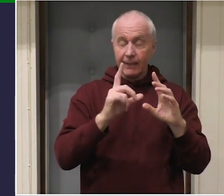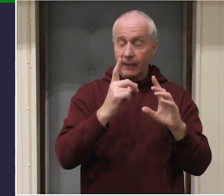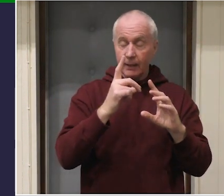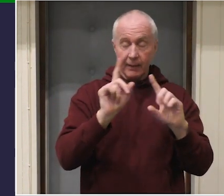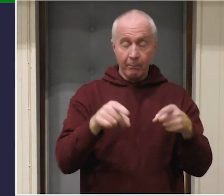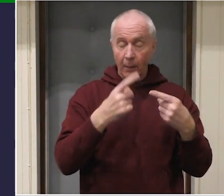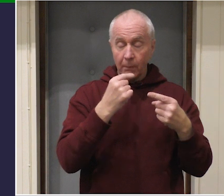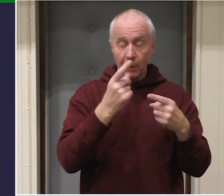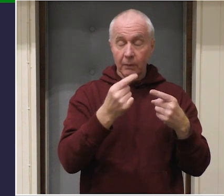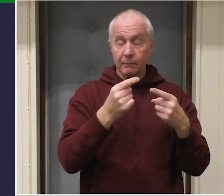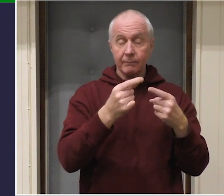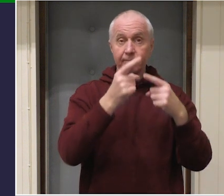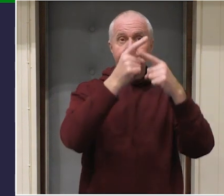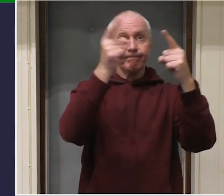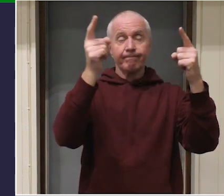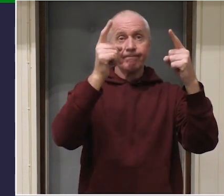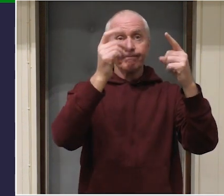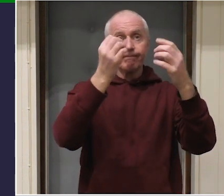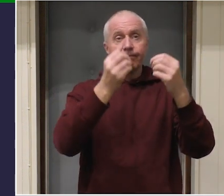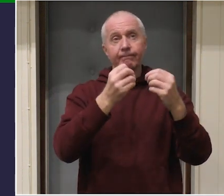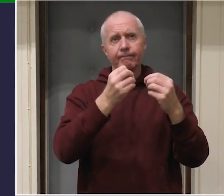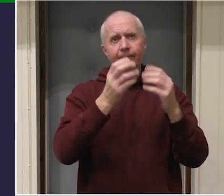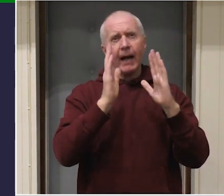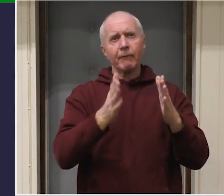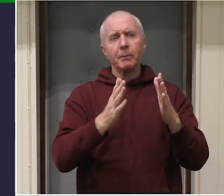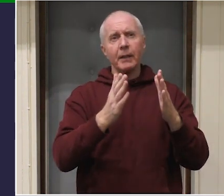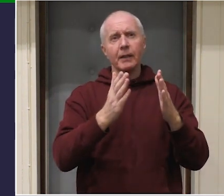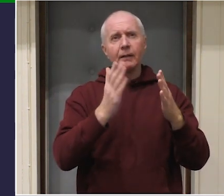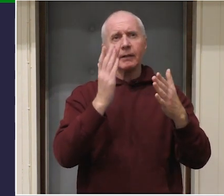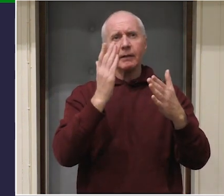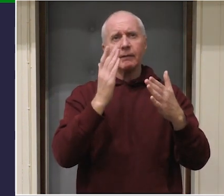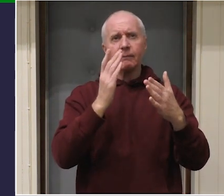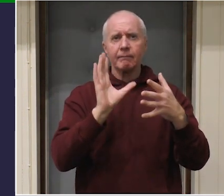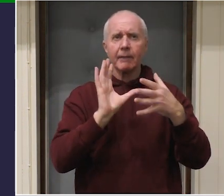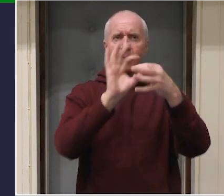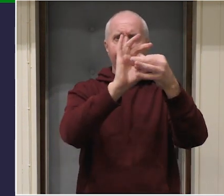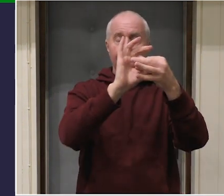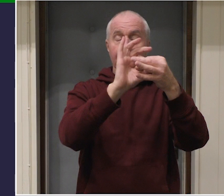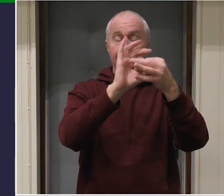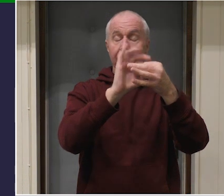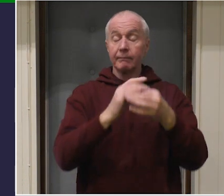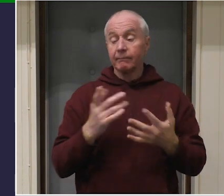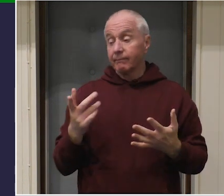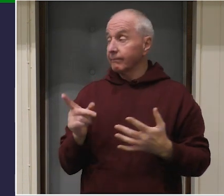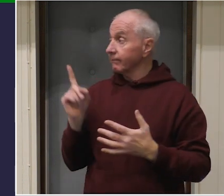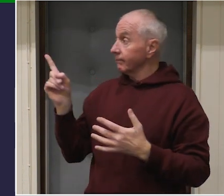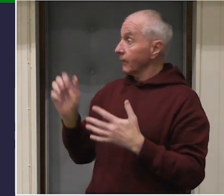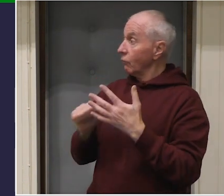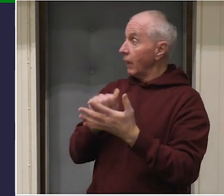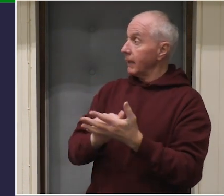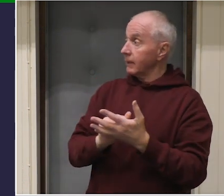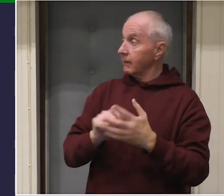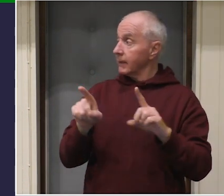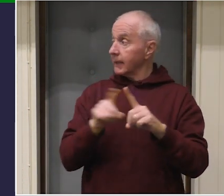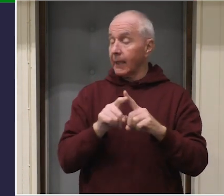by accident. And therefore, there must be some physical connection between these things. And he was absolutely right. They formed at the same